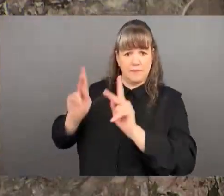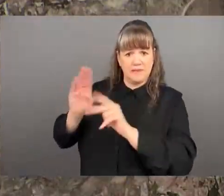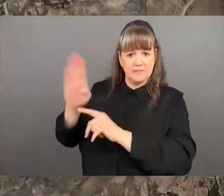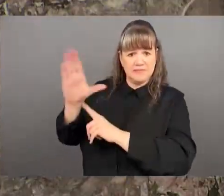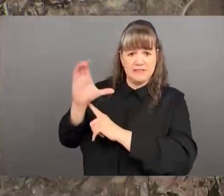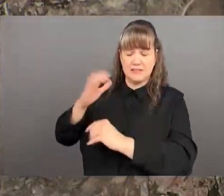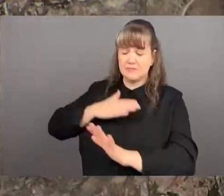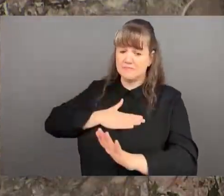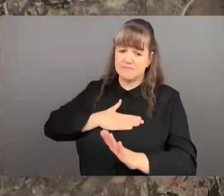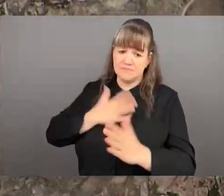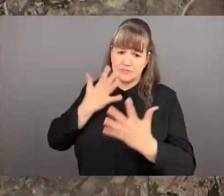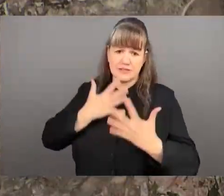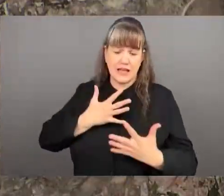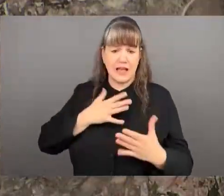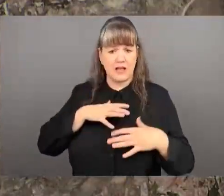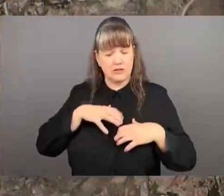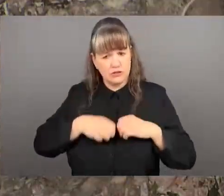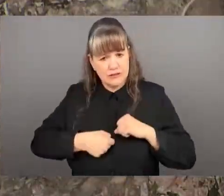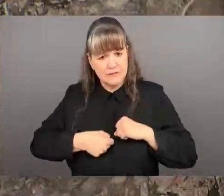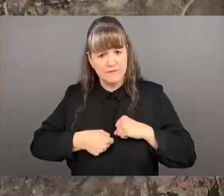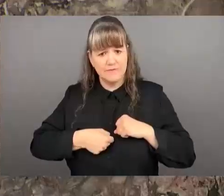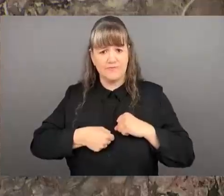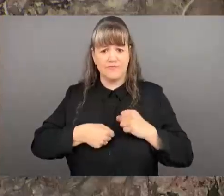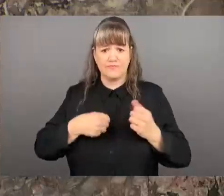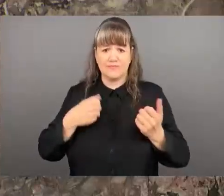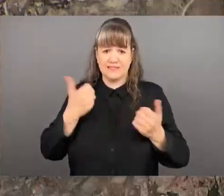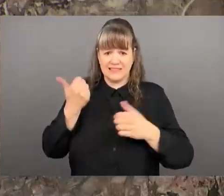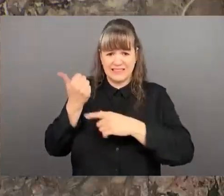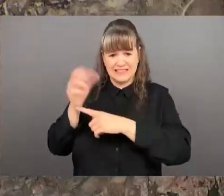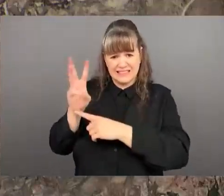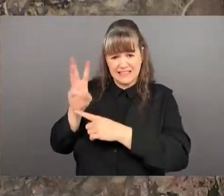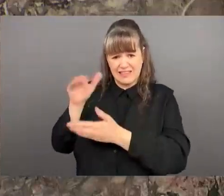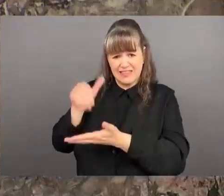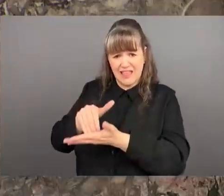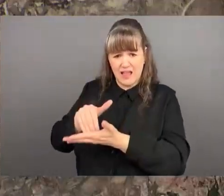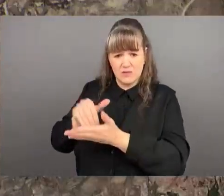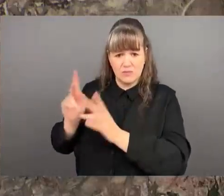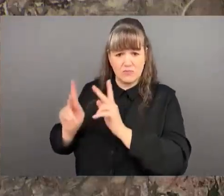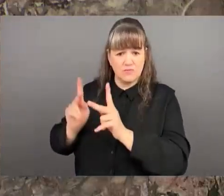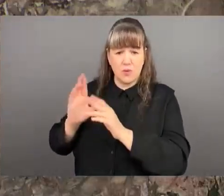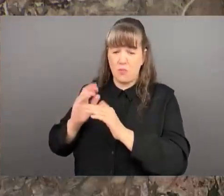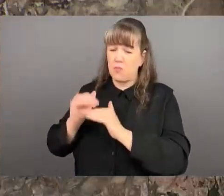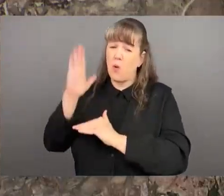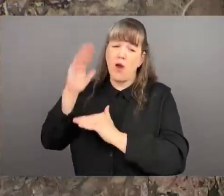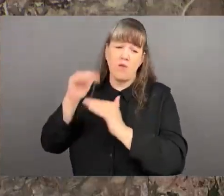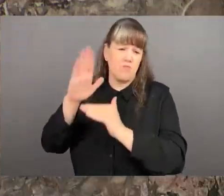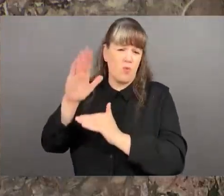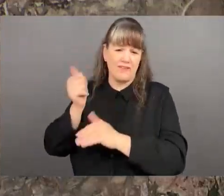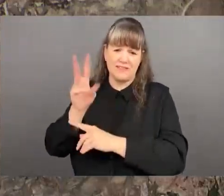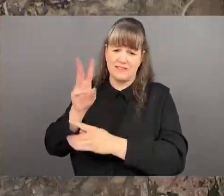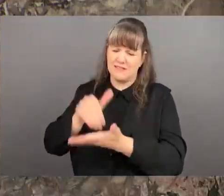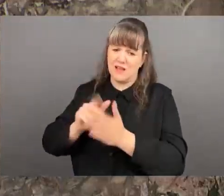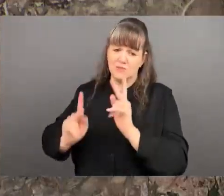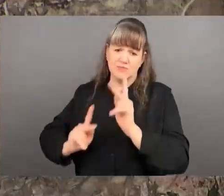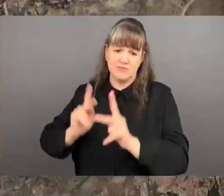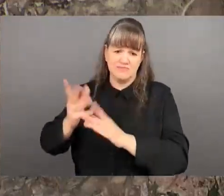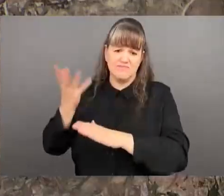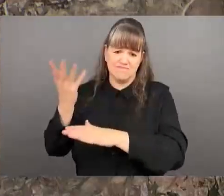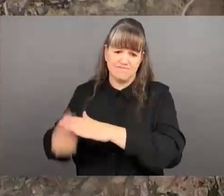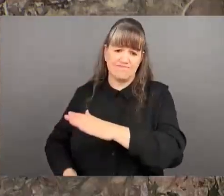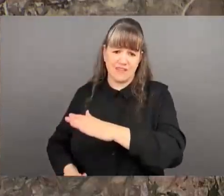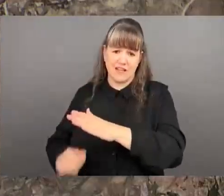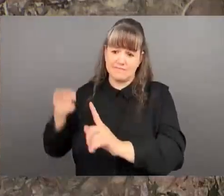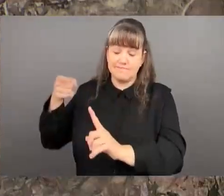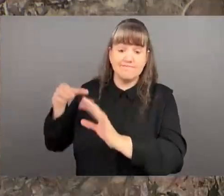the 16,000 people, more than 16,000 people, that we have lost to the toxic drug crisis. Mr.